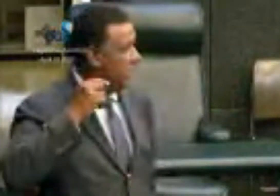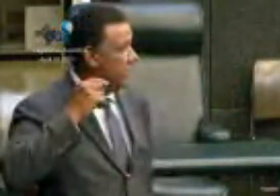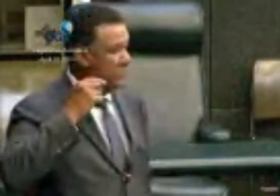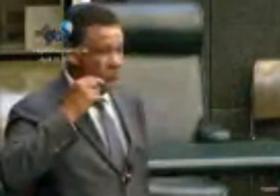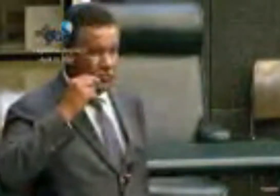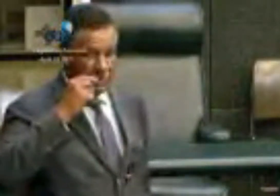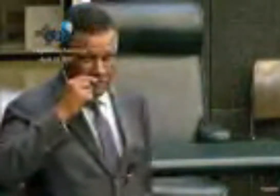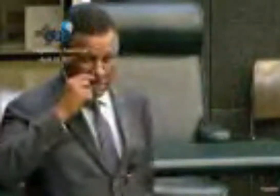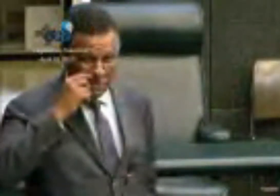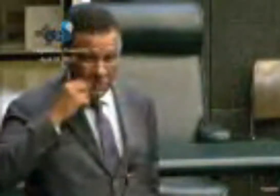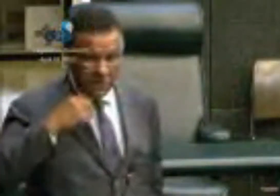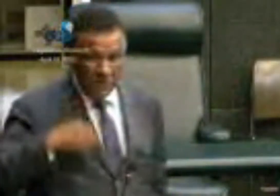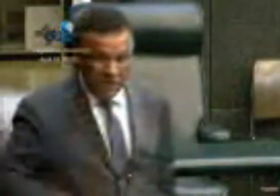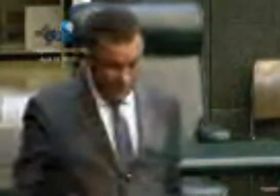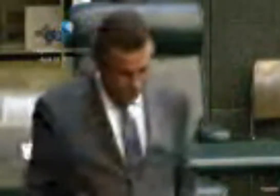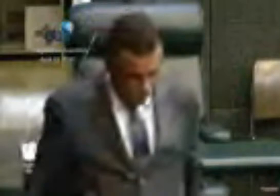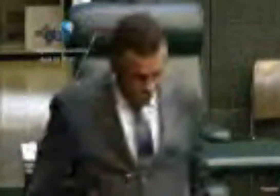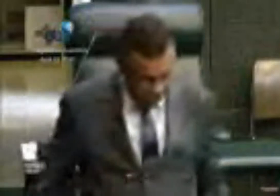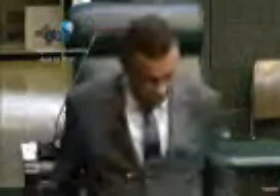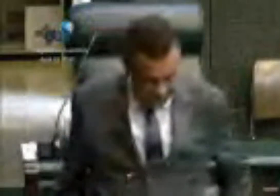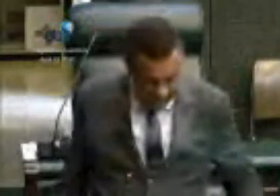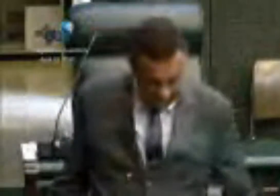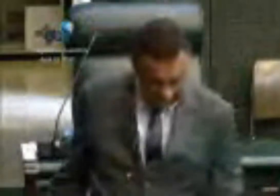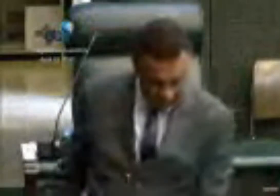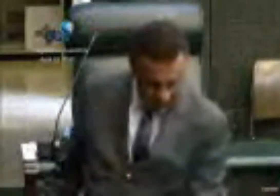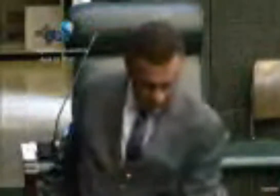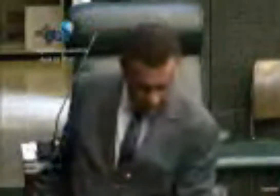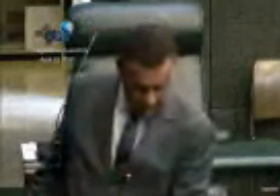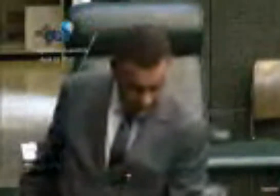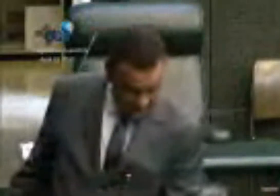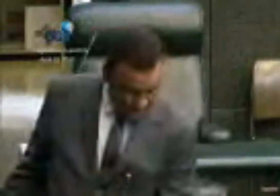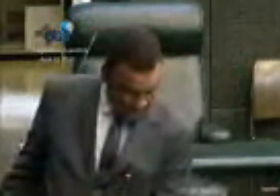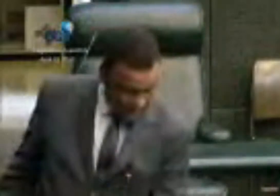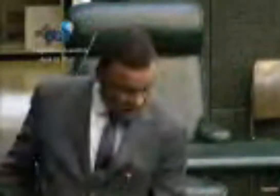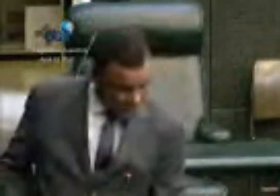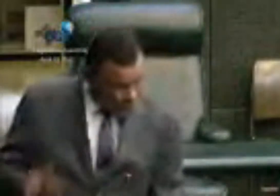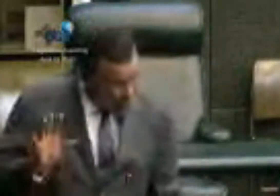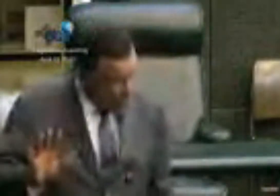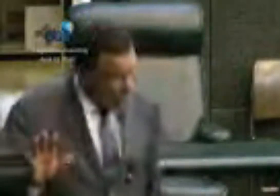Trust me, I will find them. That is what I am good at.